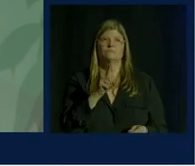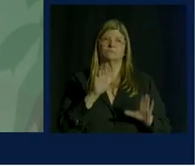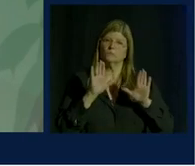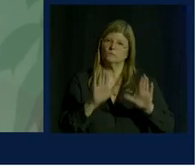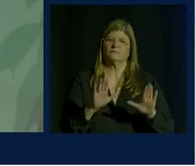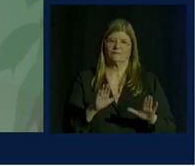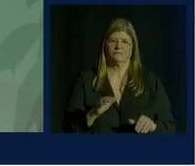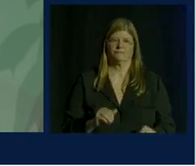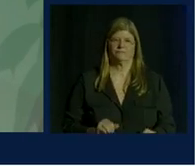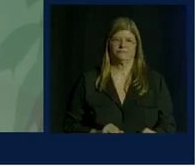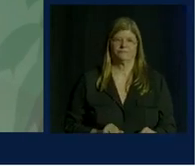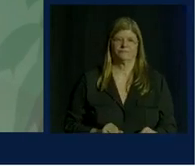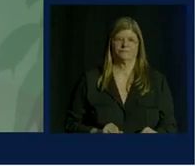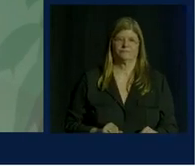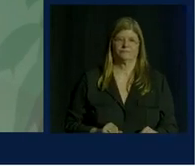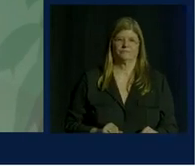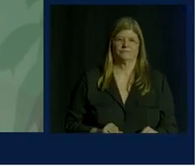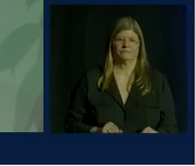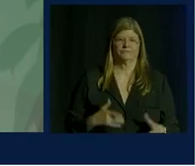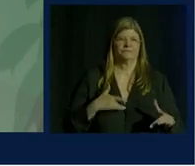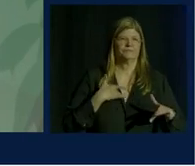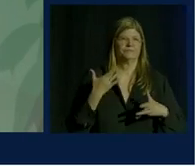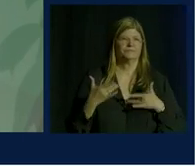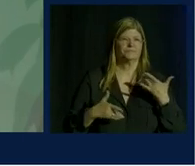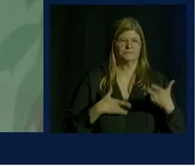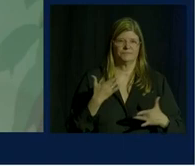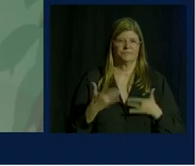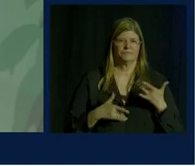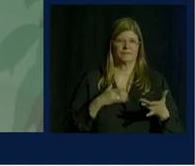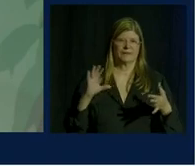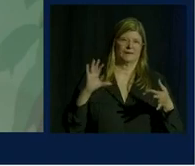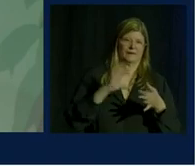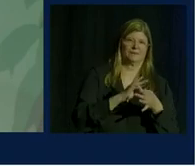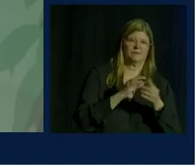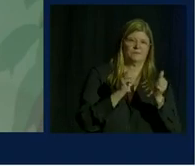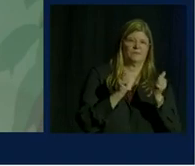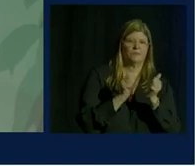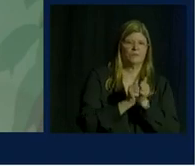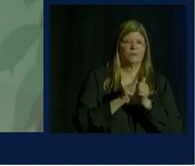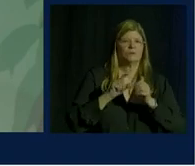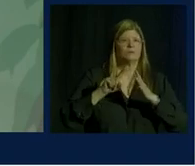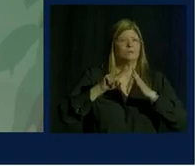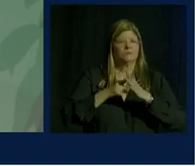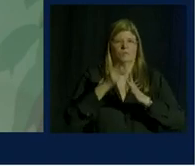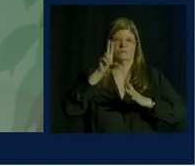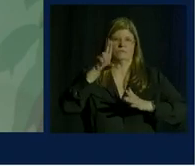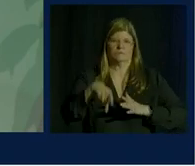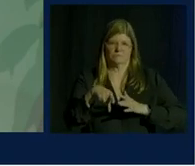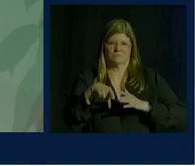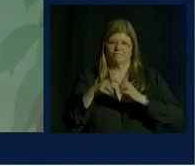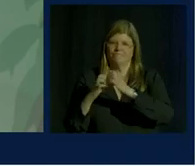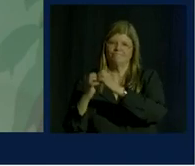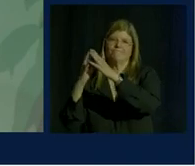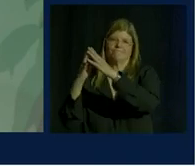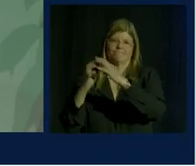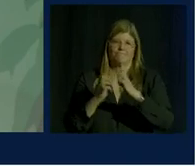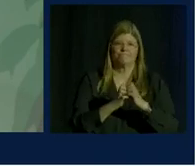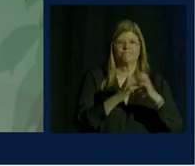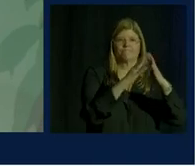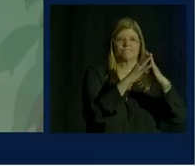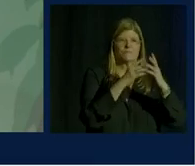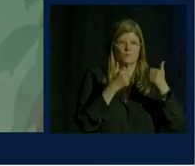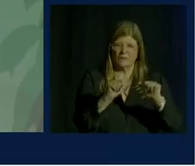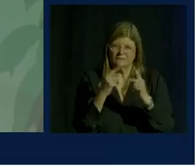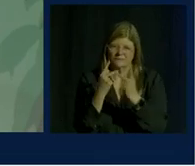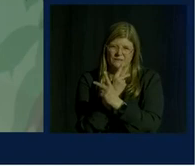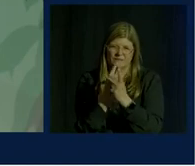find excitement is connecting with the startups that are still trying to figure out how to get